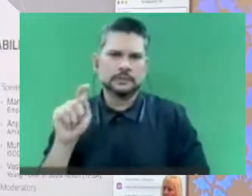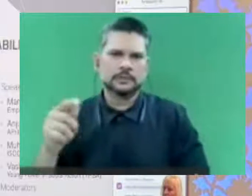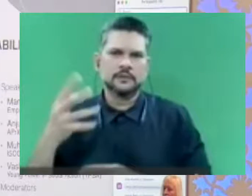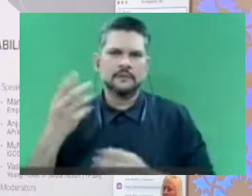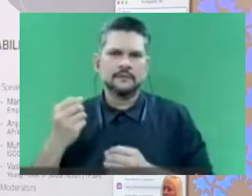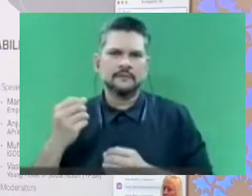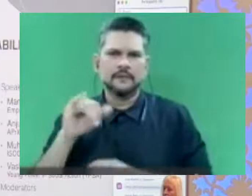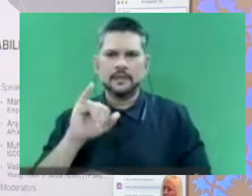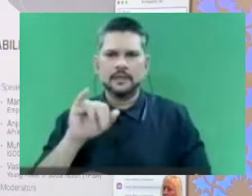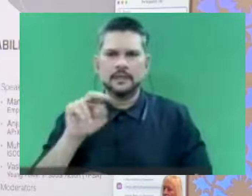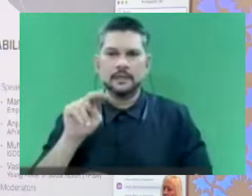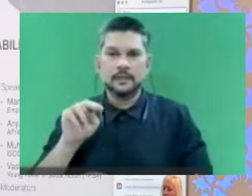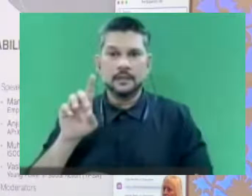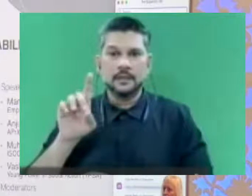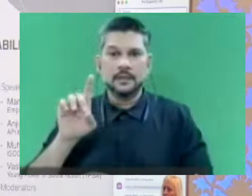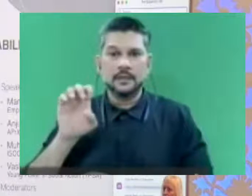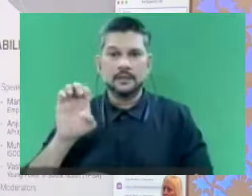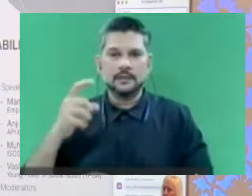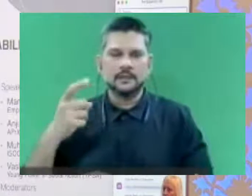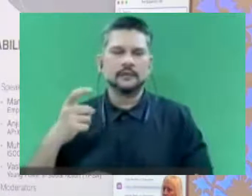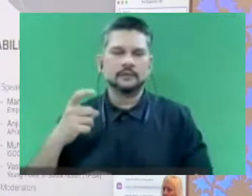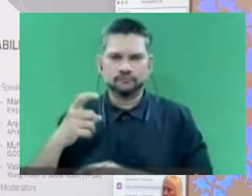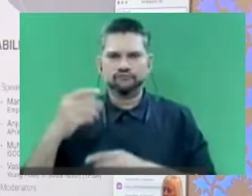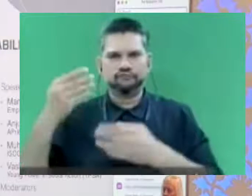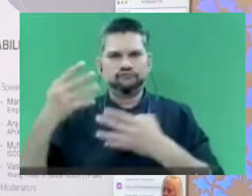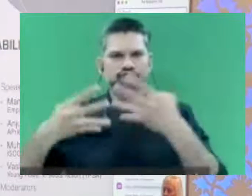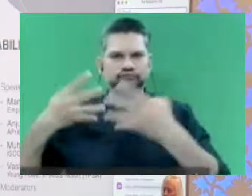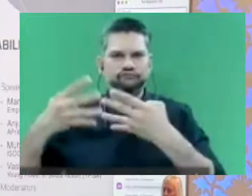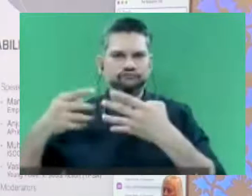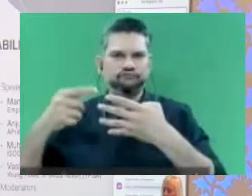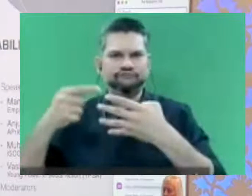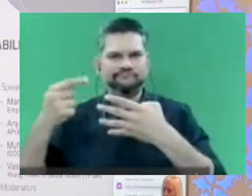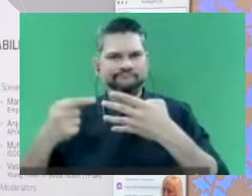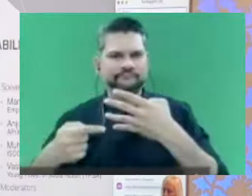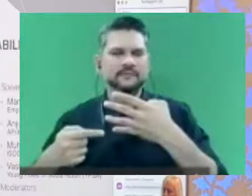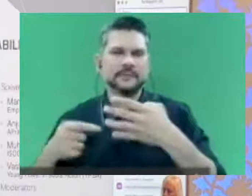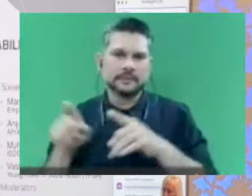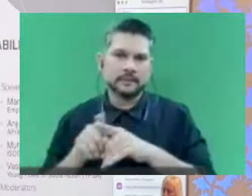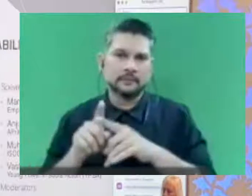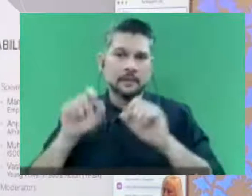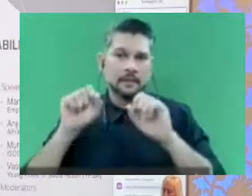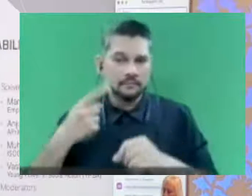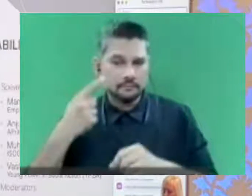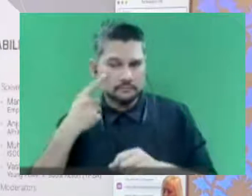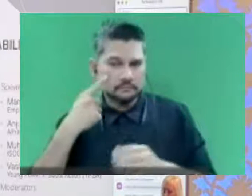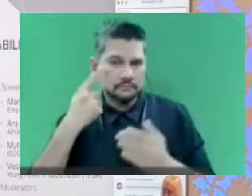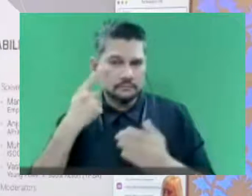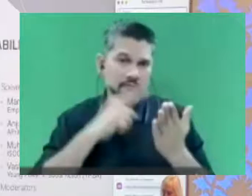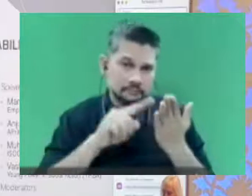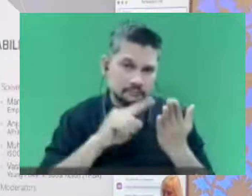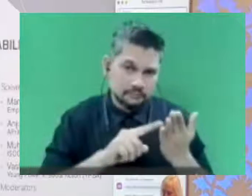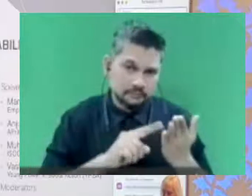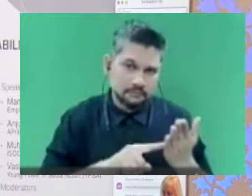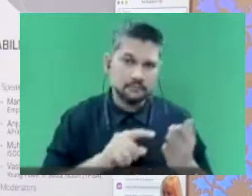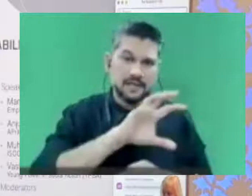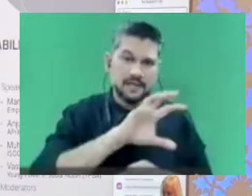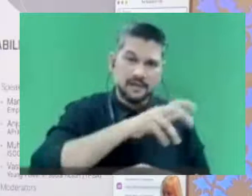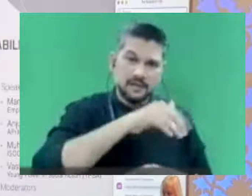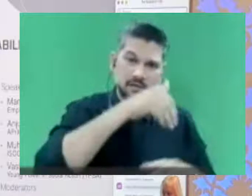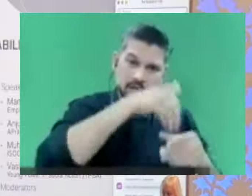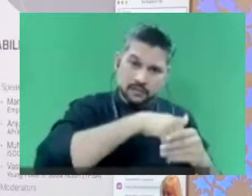they evaluate and where they also evaluate country-wise